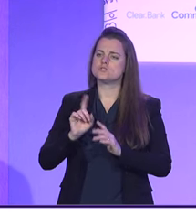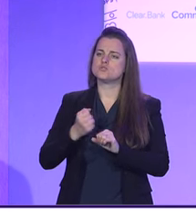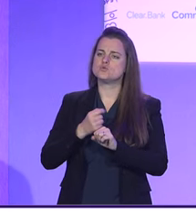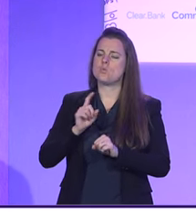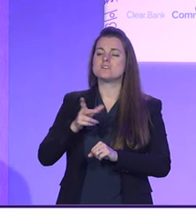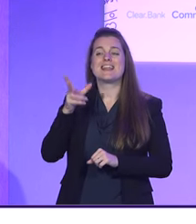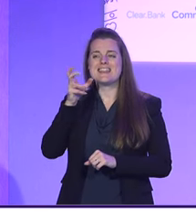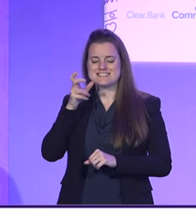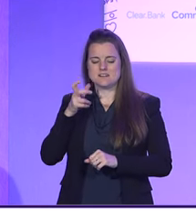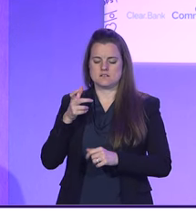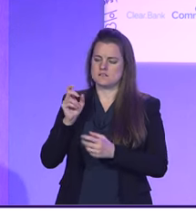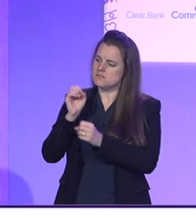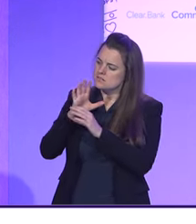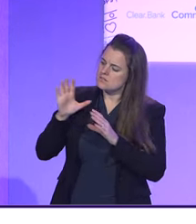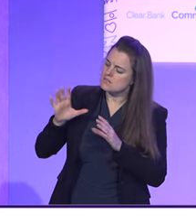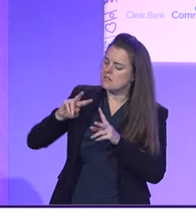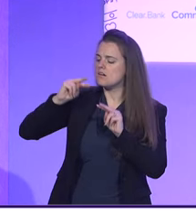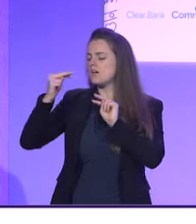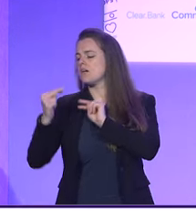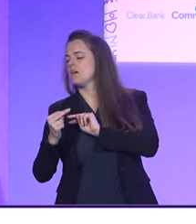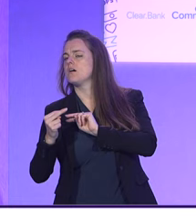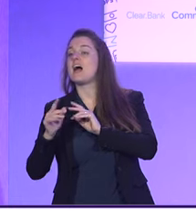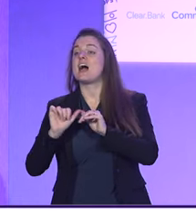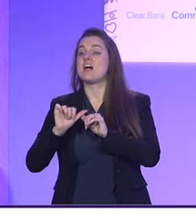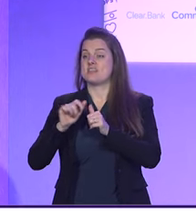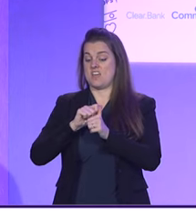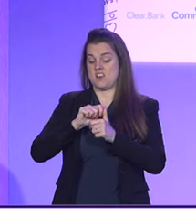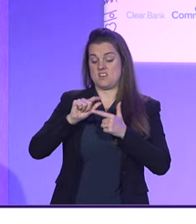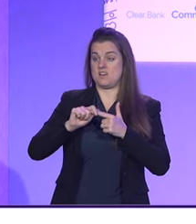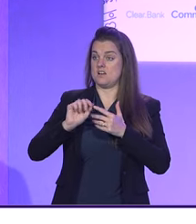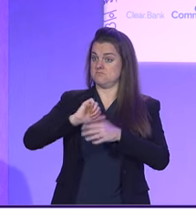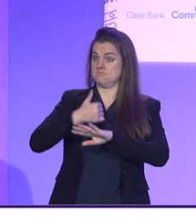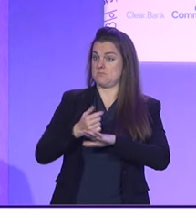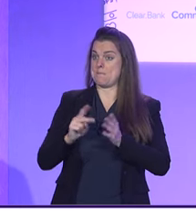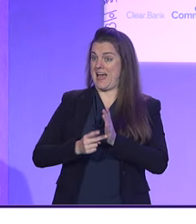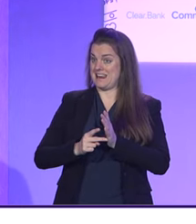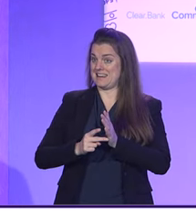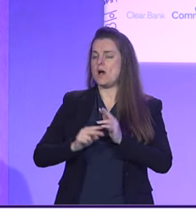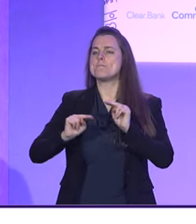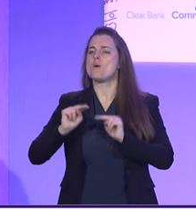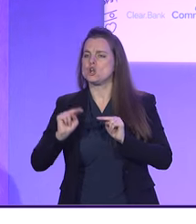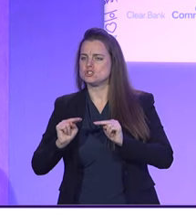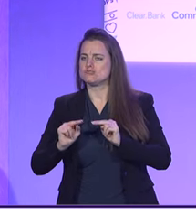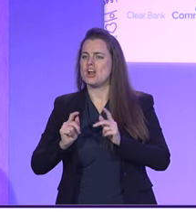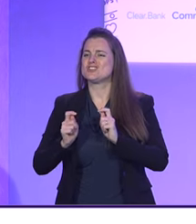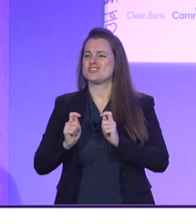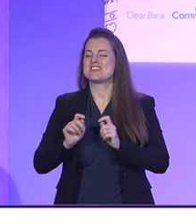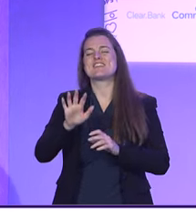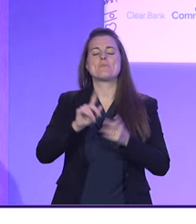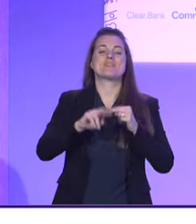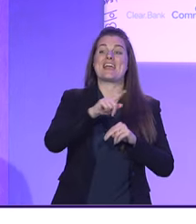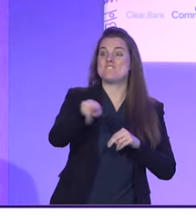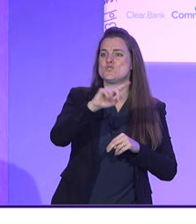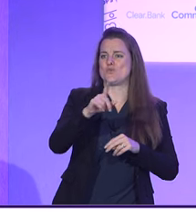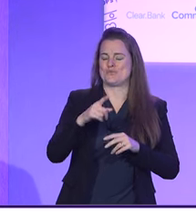trying to achieve. Put a place plan. And then monitor and adjust that plan. And I know there's been a lot of talks today. So if you've kind of zoned out and missed all of this, this is